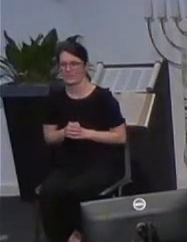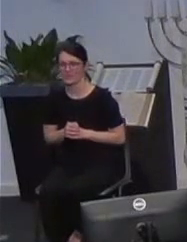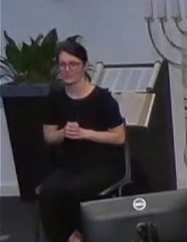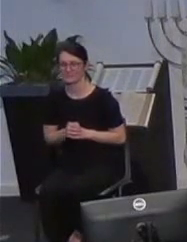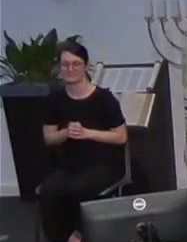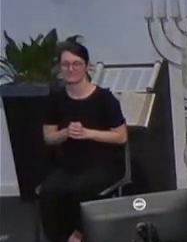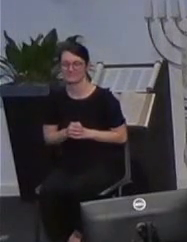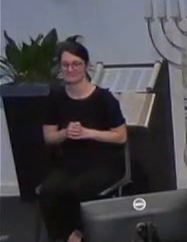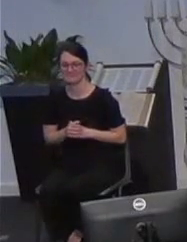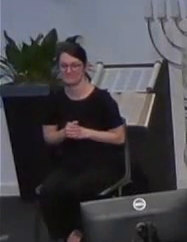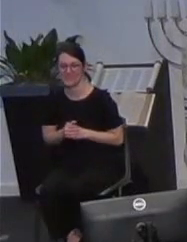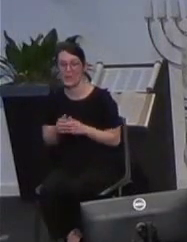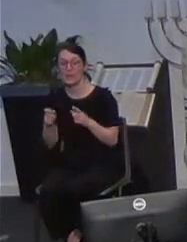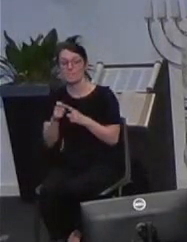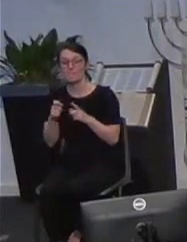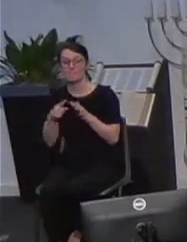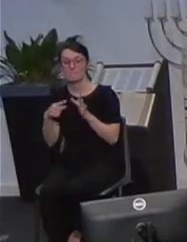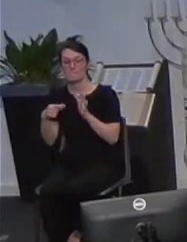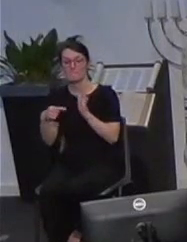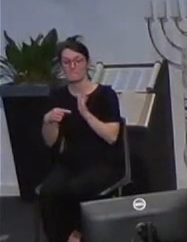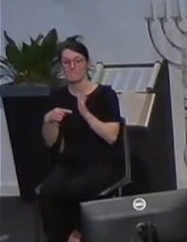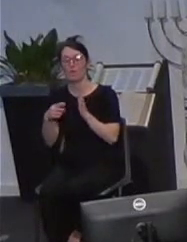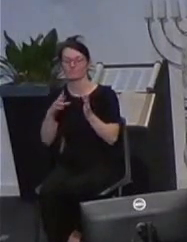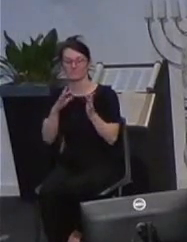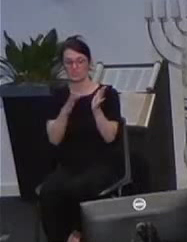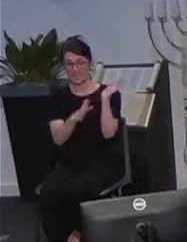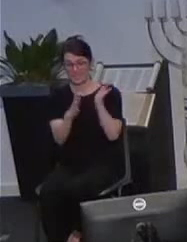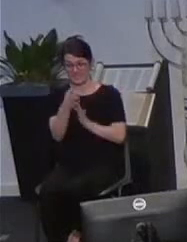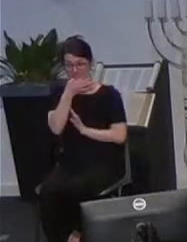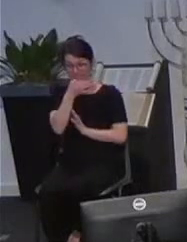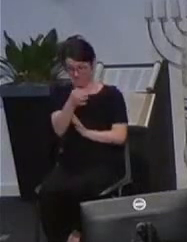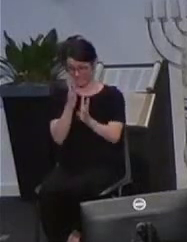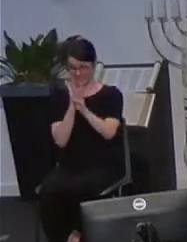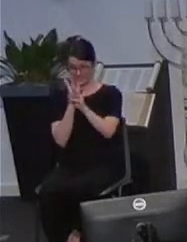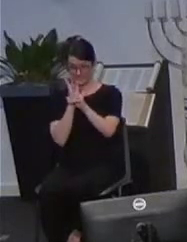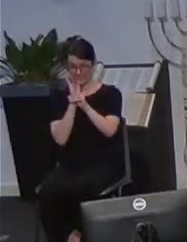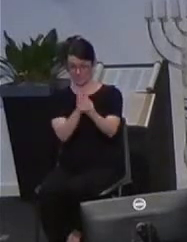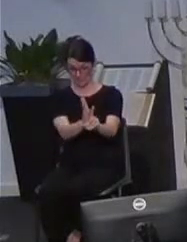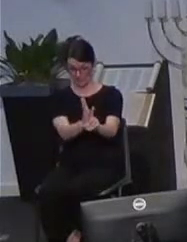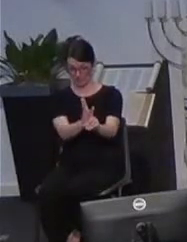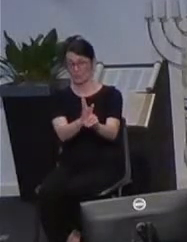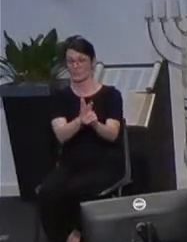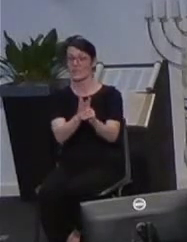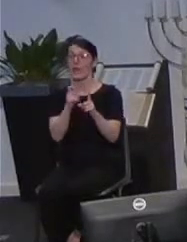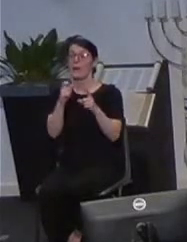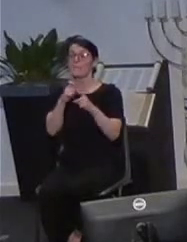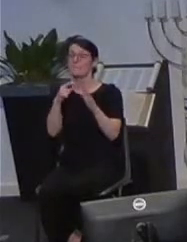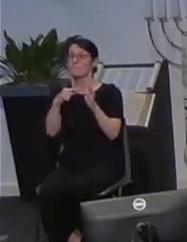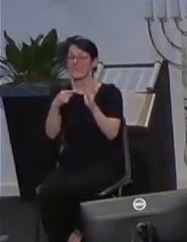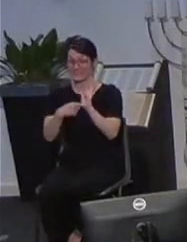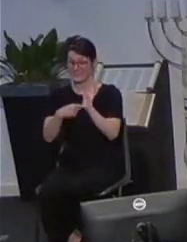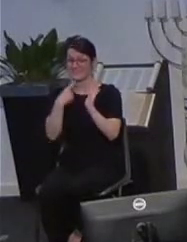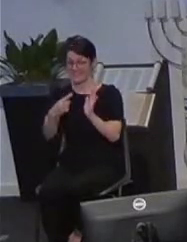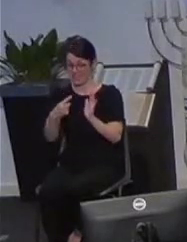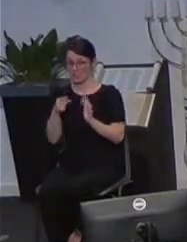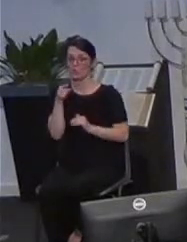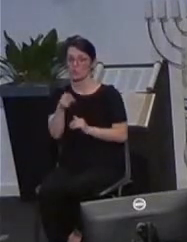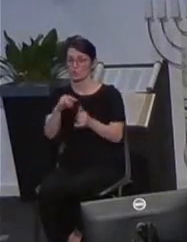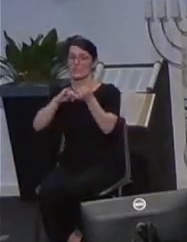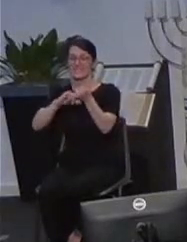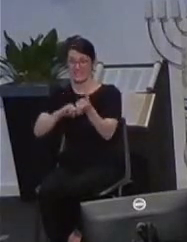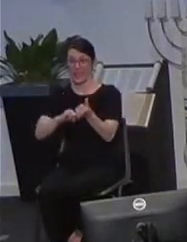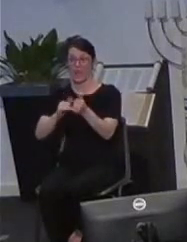When Jesus asked the disciples, who do you say I am? Simon answered him, you are the Messiah, the Son of the living God. Jesus